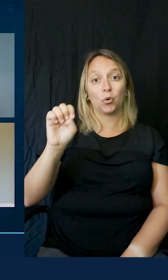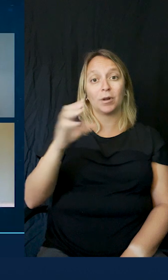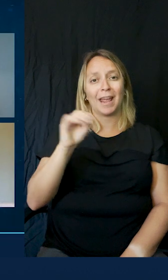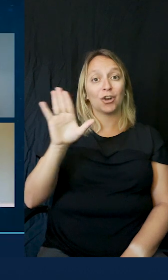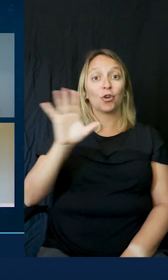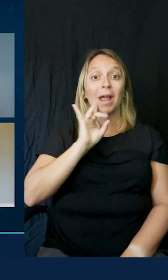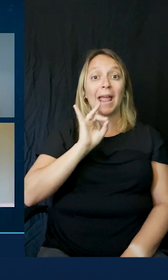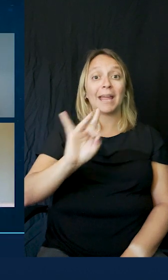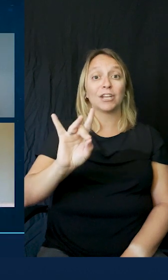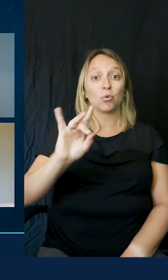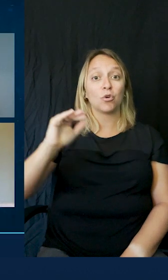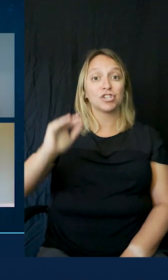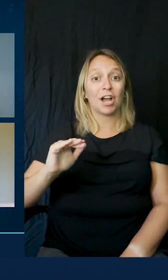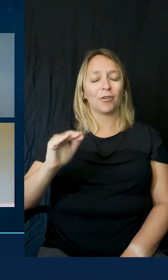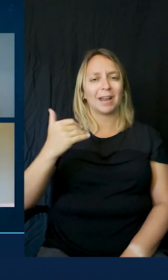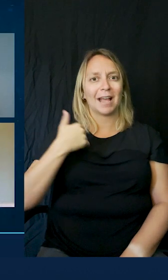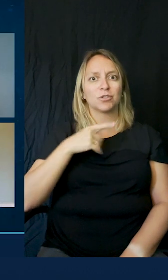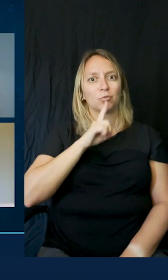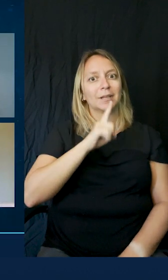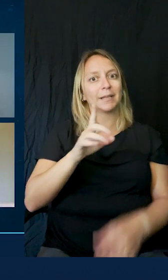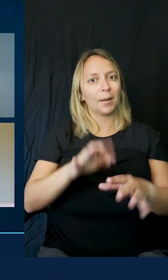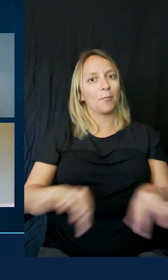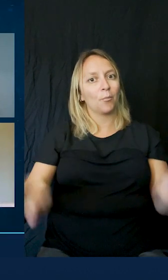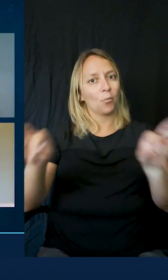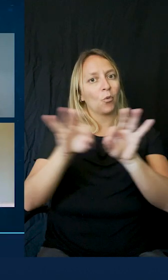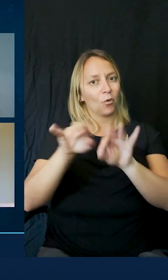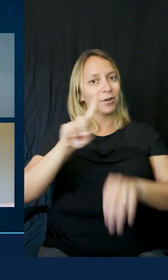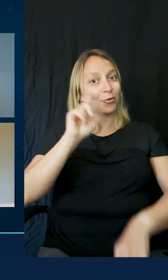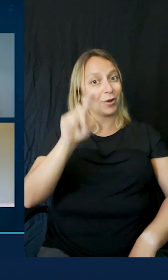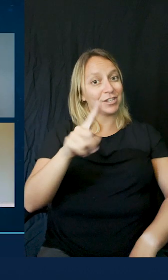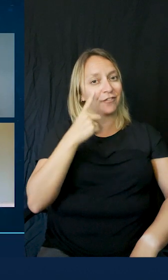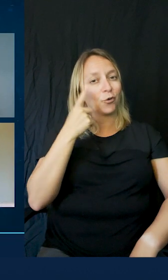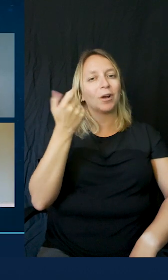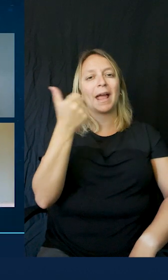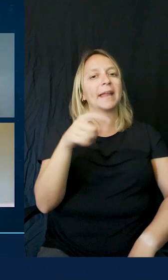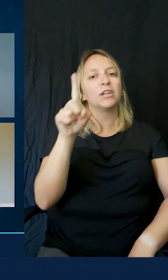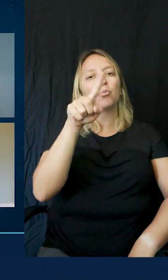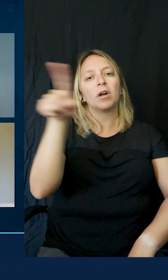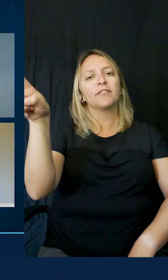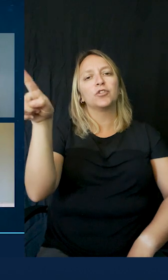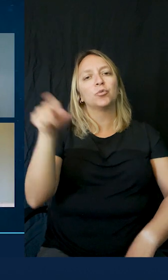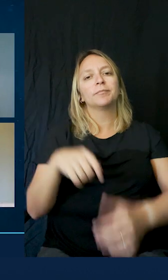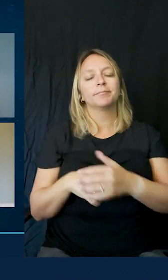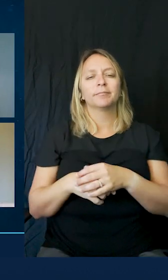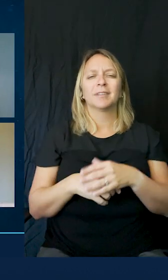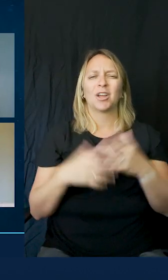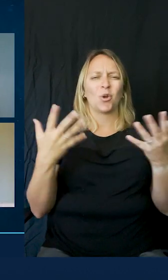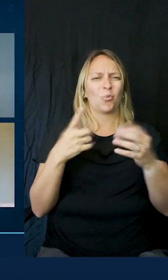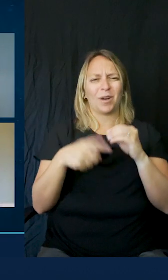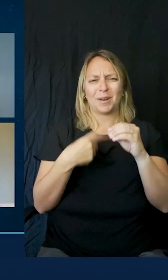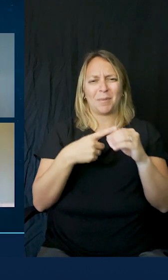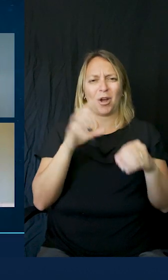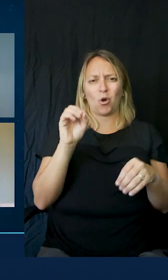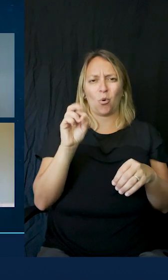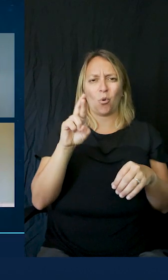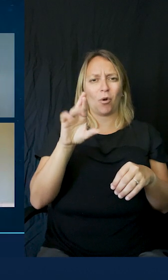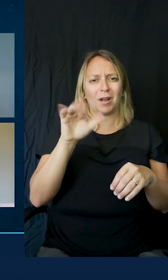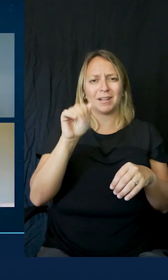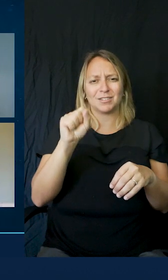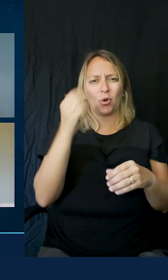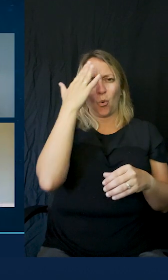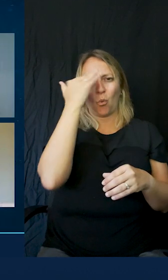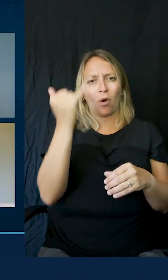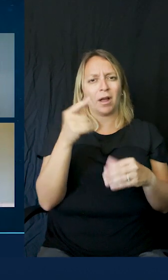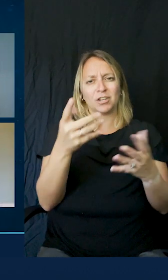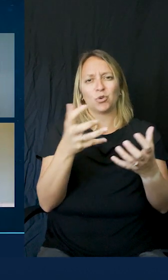question for anybody who'd like to answer it. What was it about orcas that made you decide to study